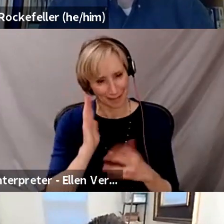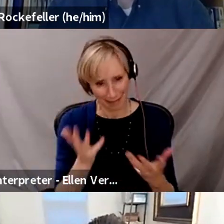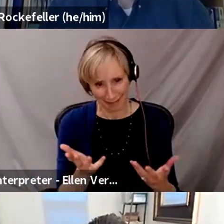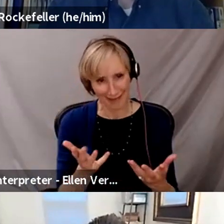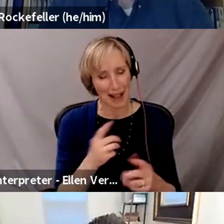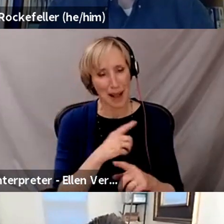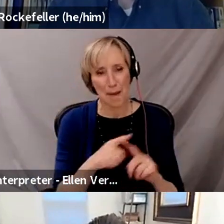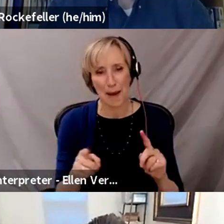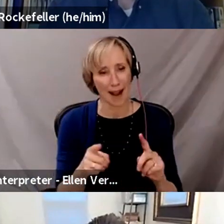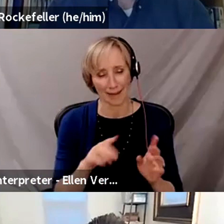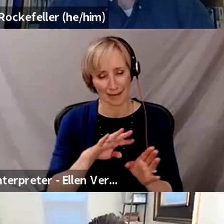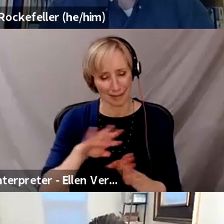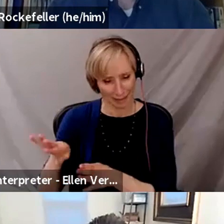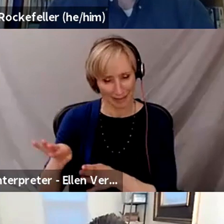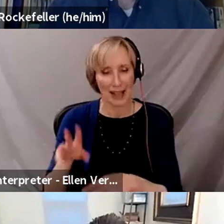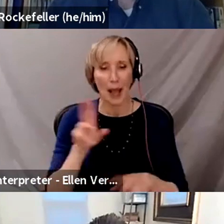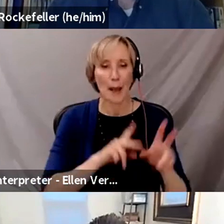to do for our community?